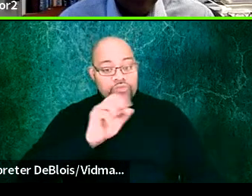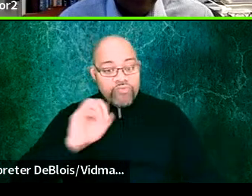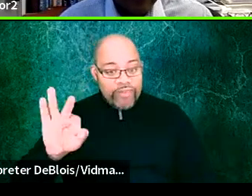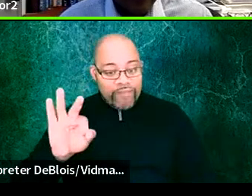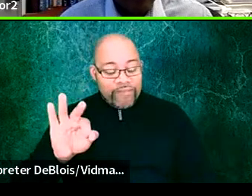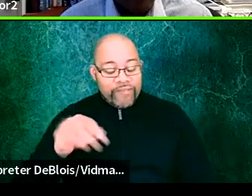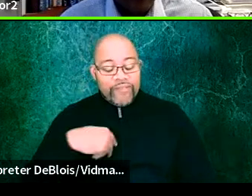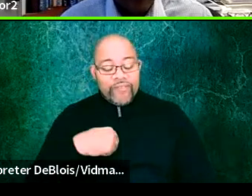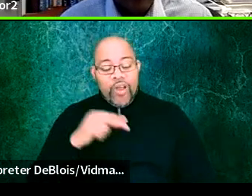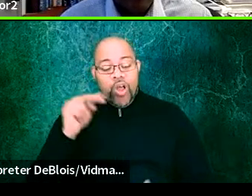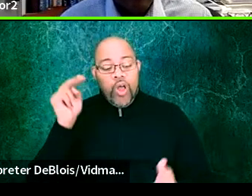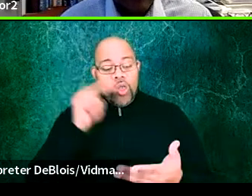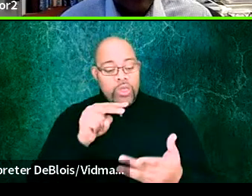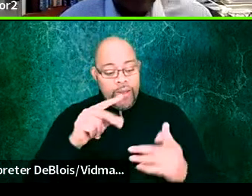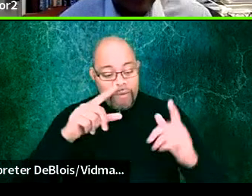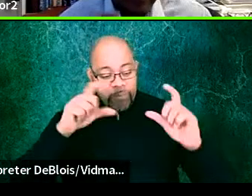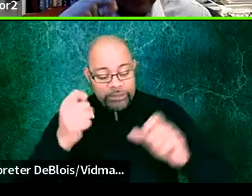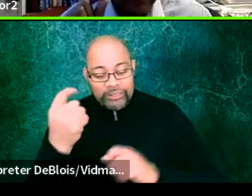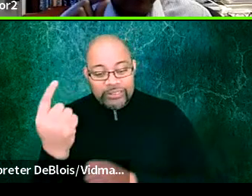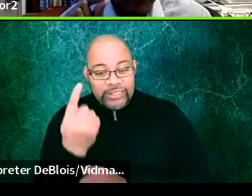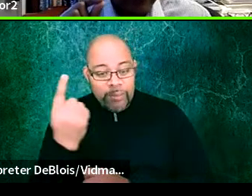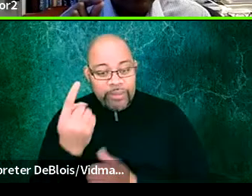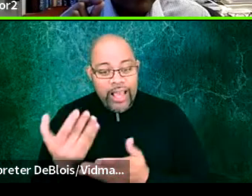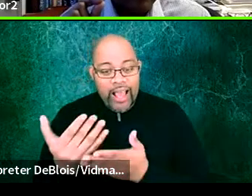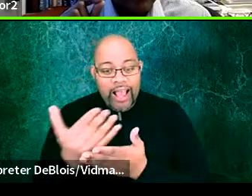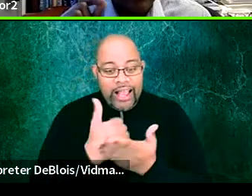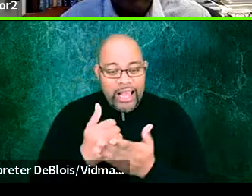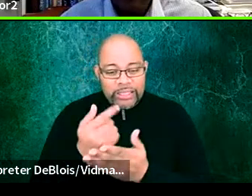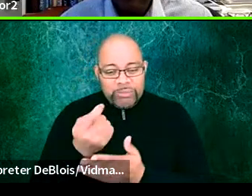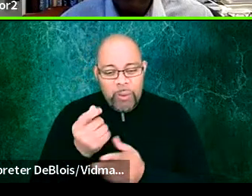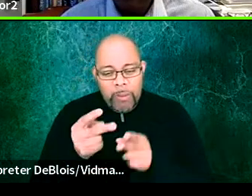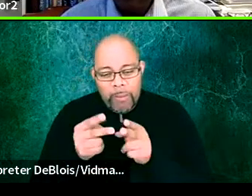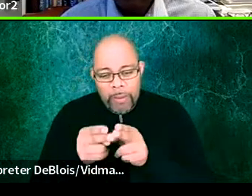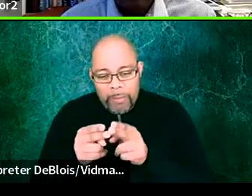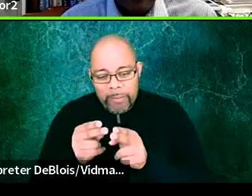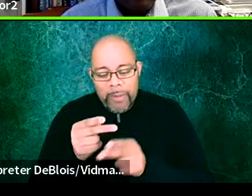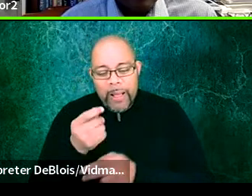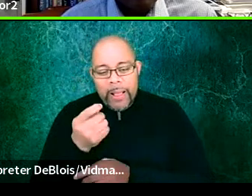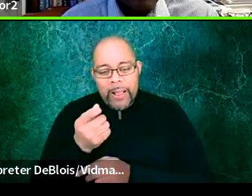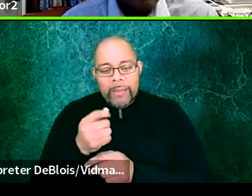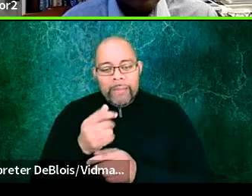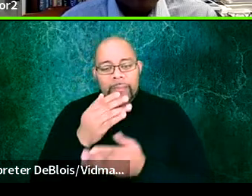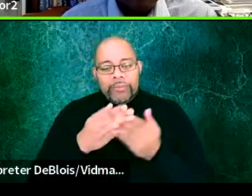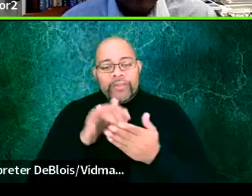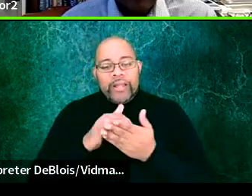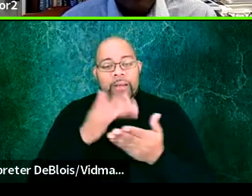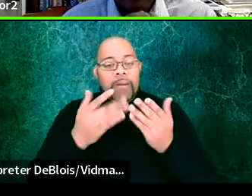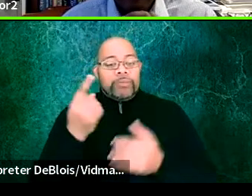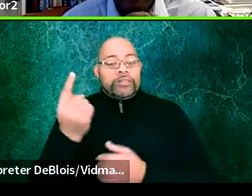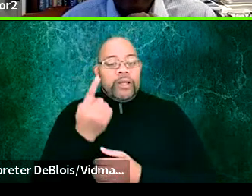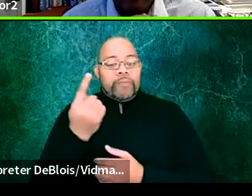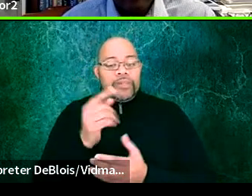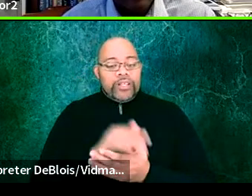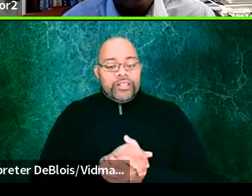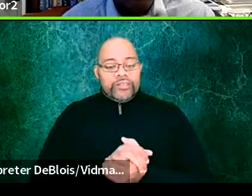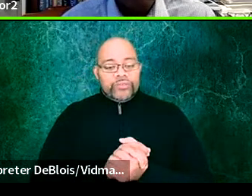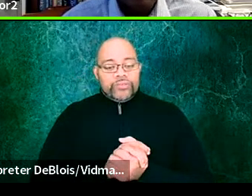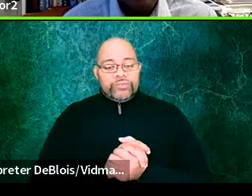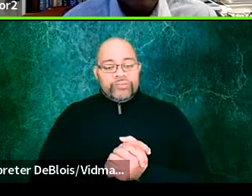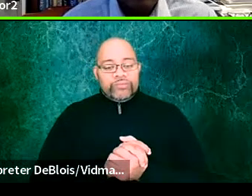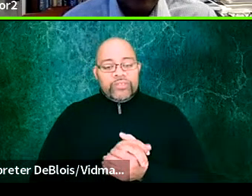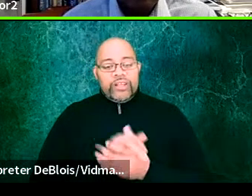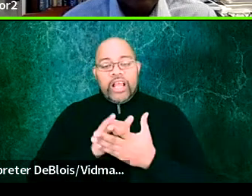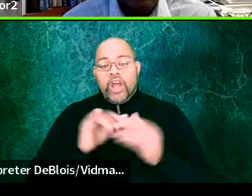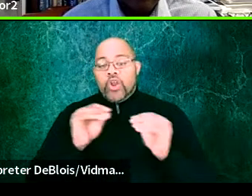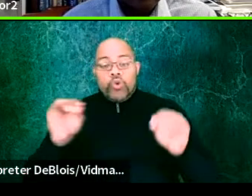and look and take a photo of something and collect a small specimen, that may be something no